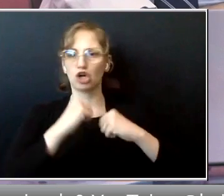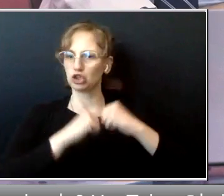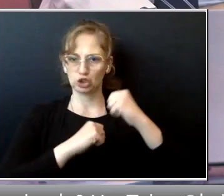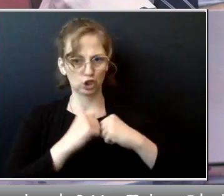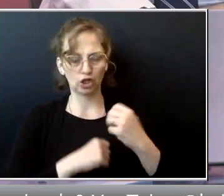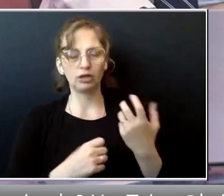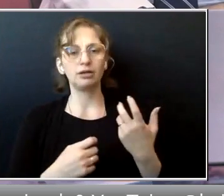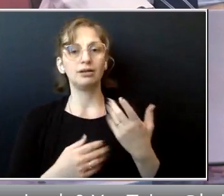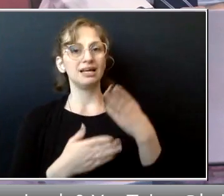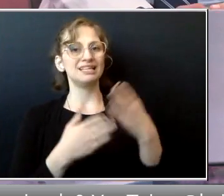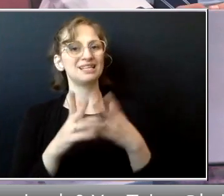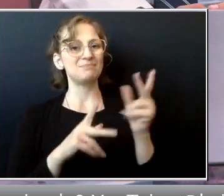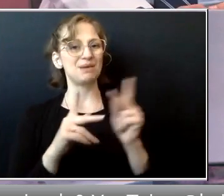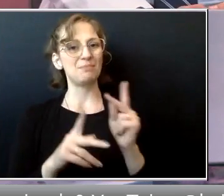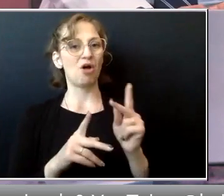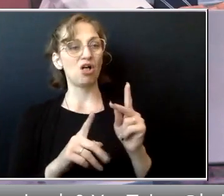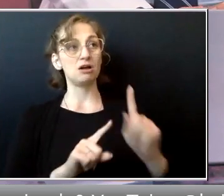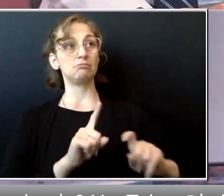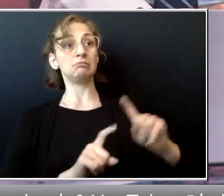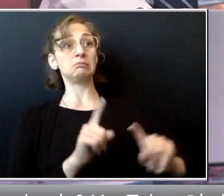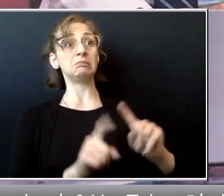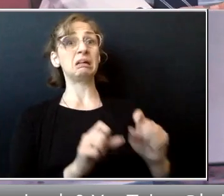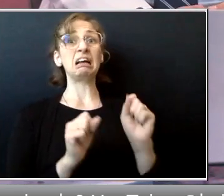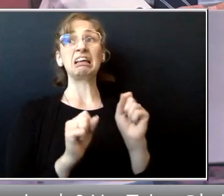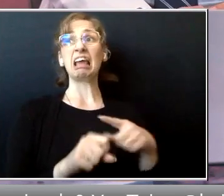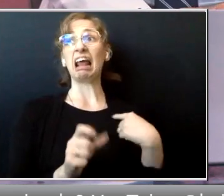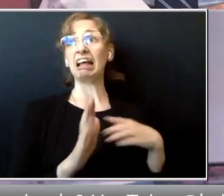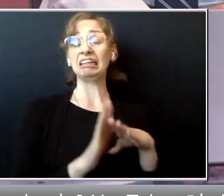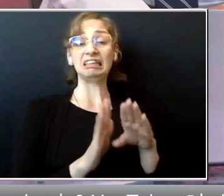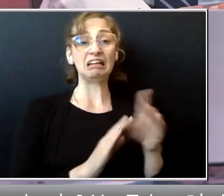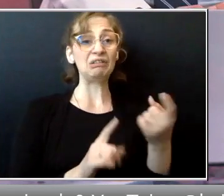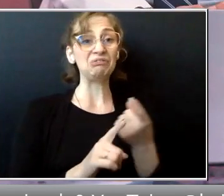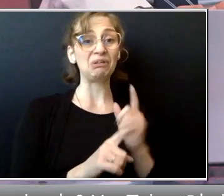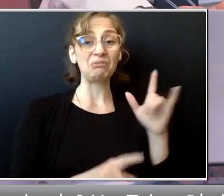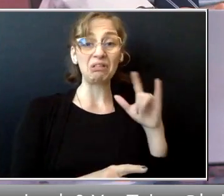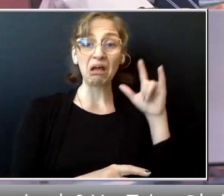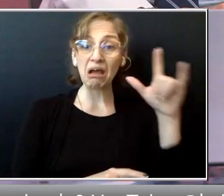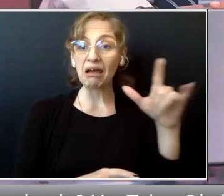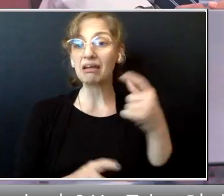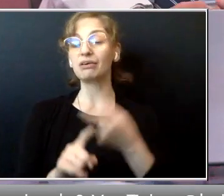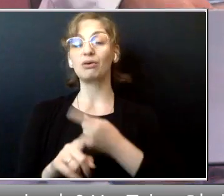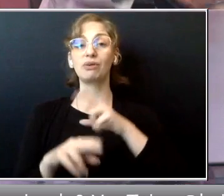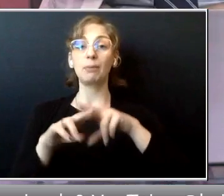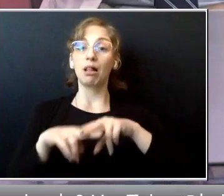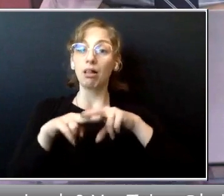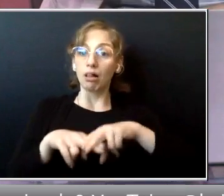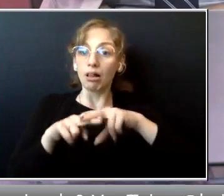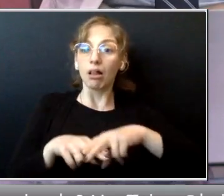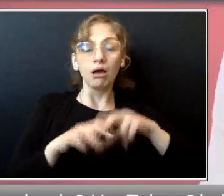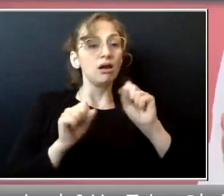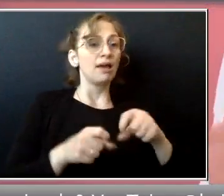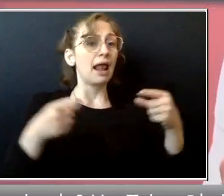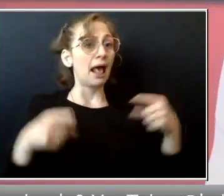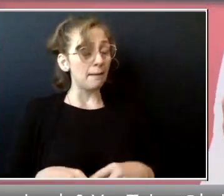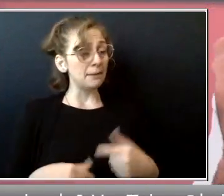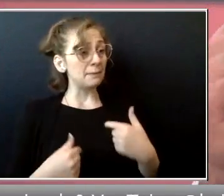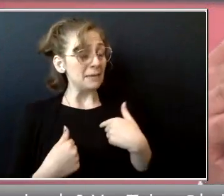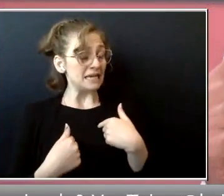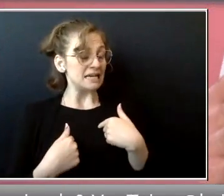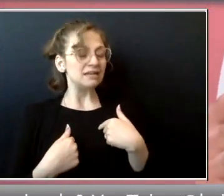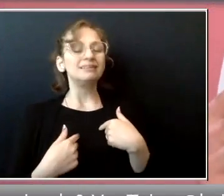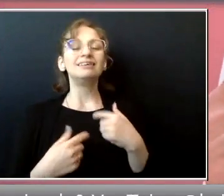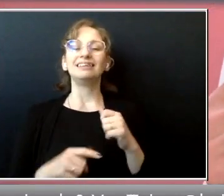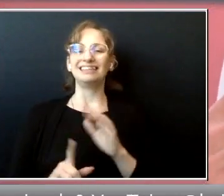asking, can I get this from flying? Can I get this from sitting too long? Can this happen to me? In this particular situation, it's